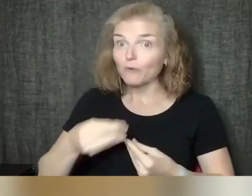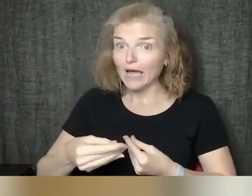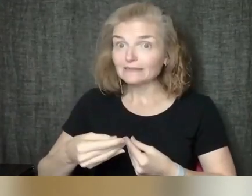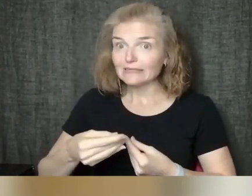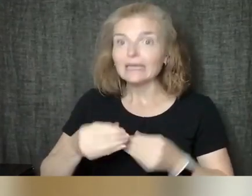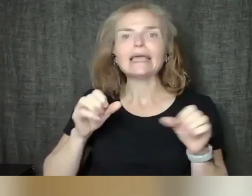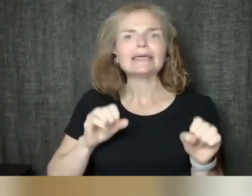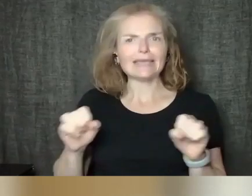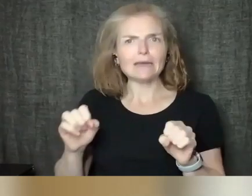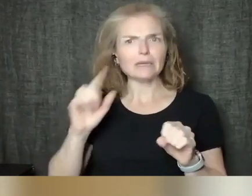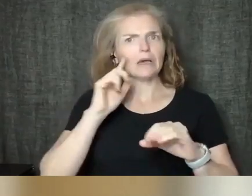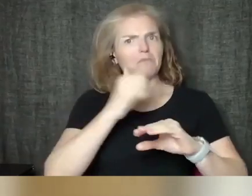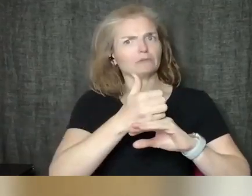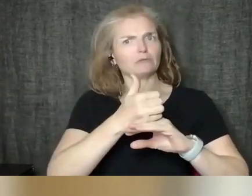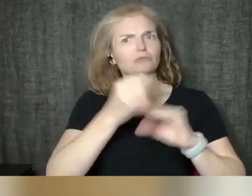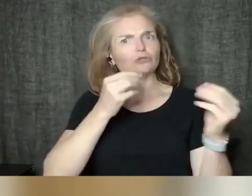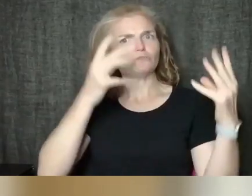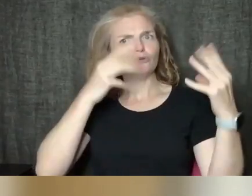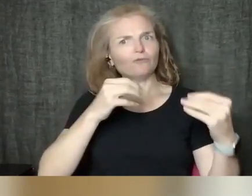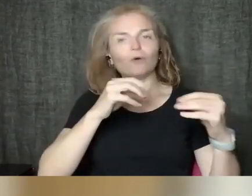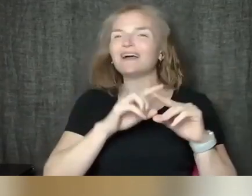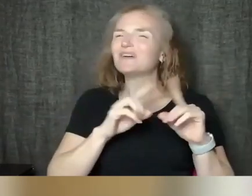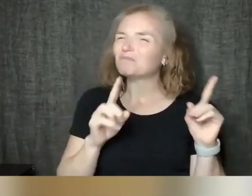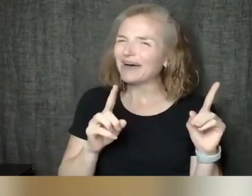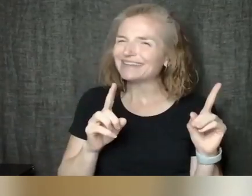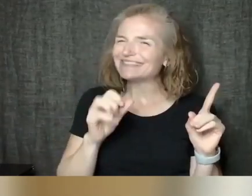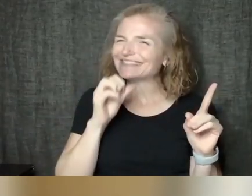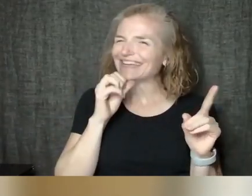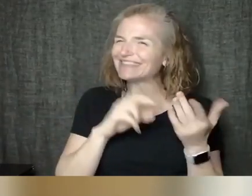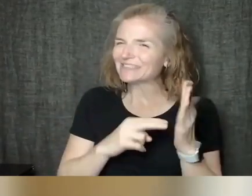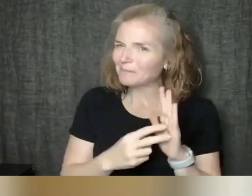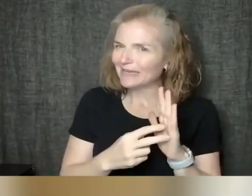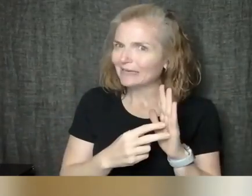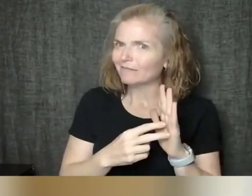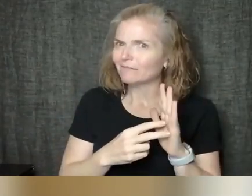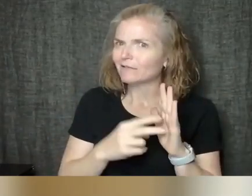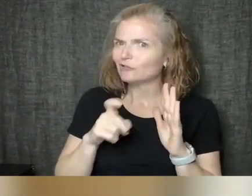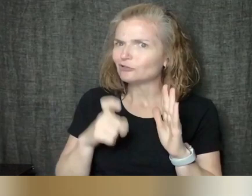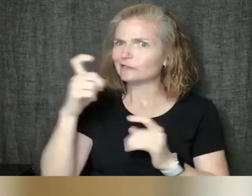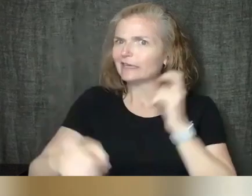doesn't necessarily mean that in every situation we should give away everything that we have.